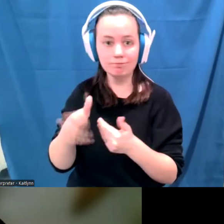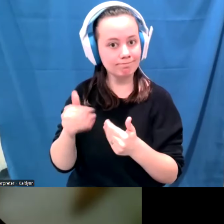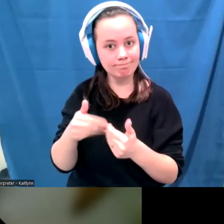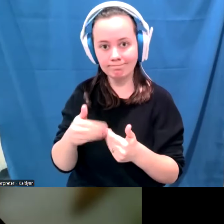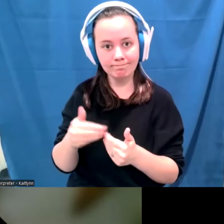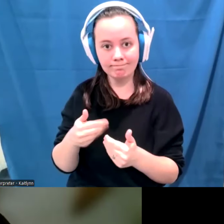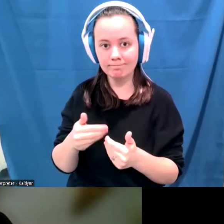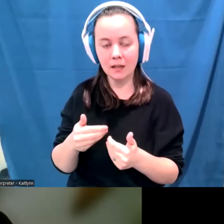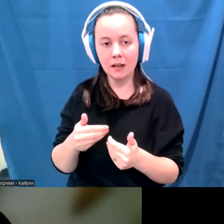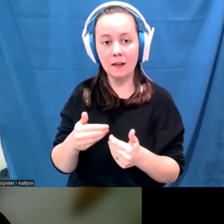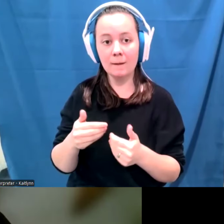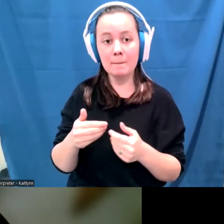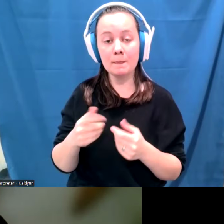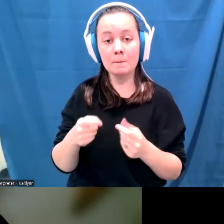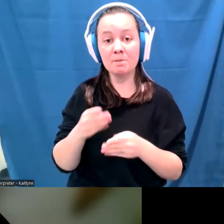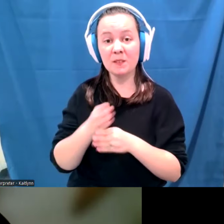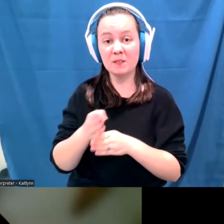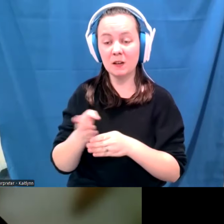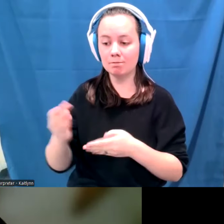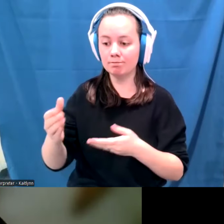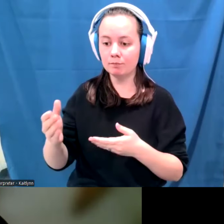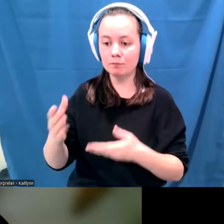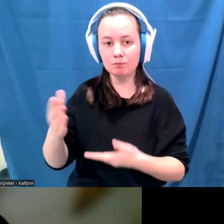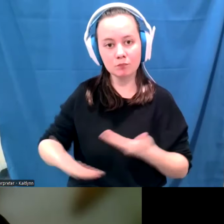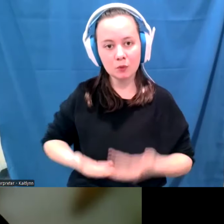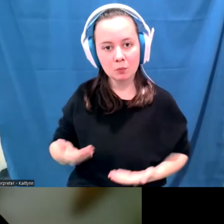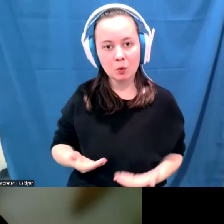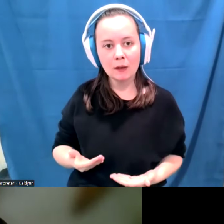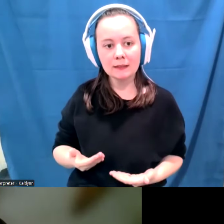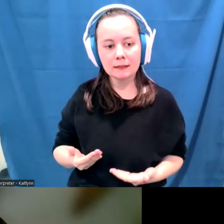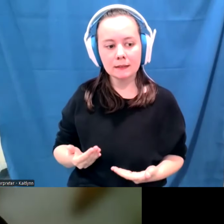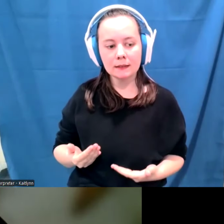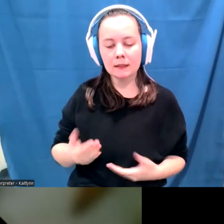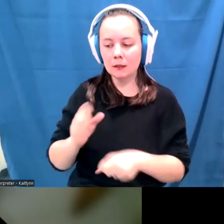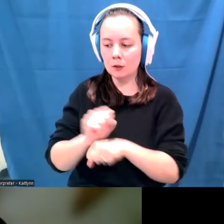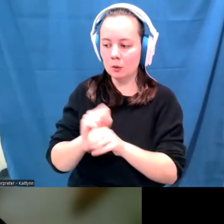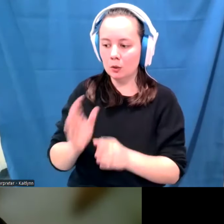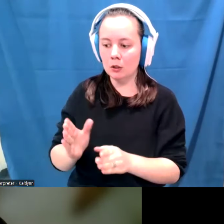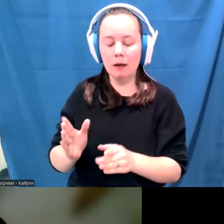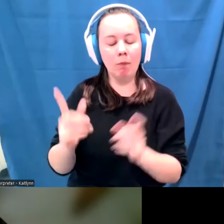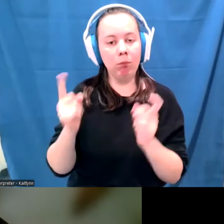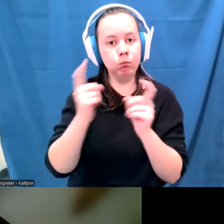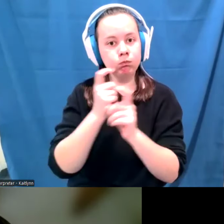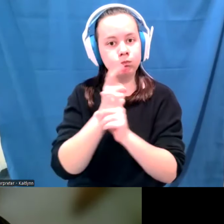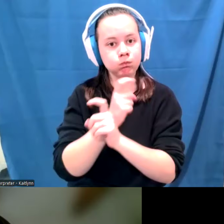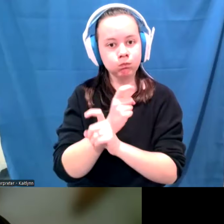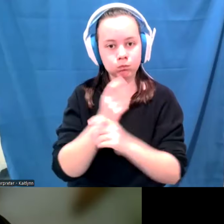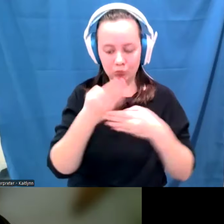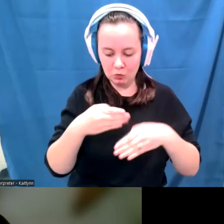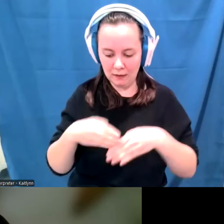employs direct care workers, the long-term services and supports field, is exceedingly complex and fragmented